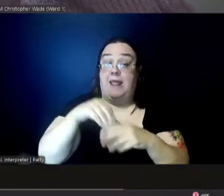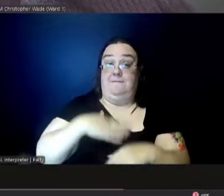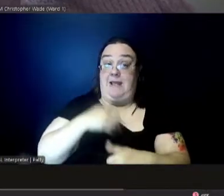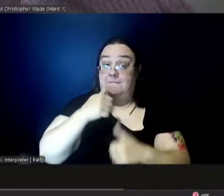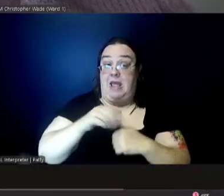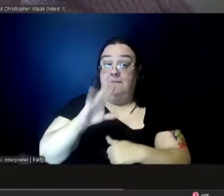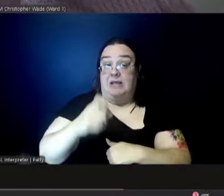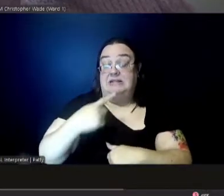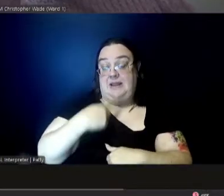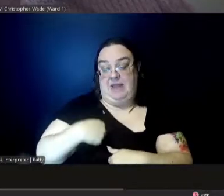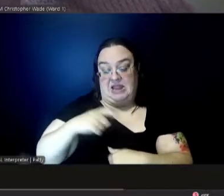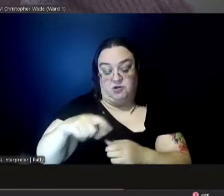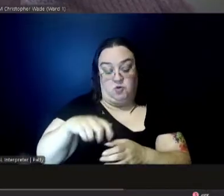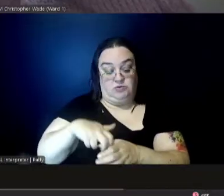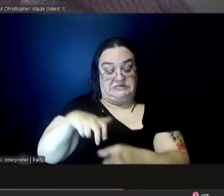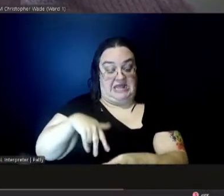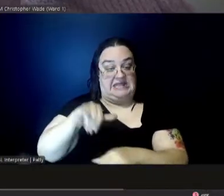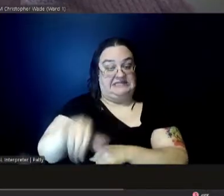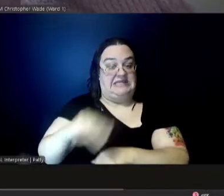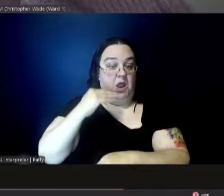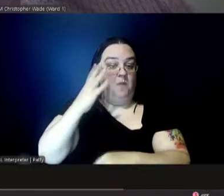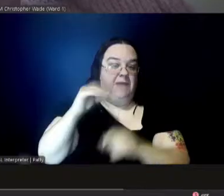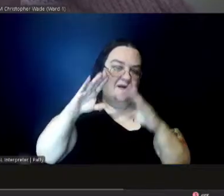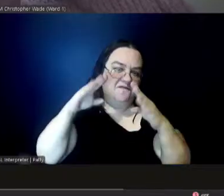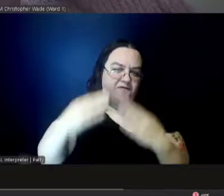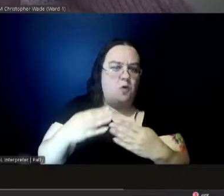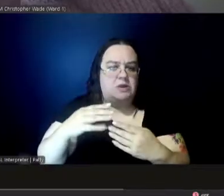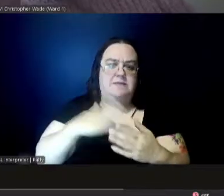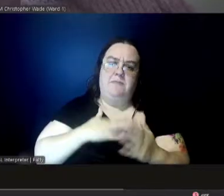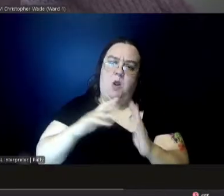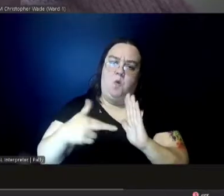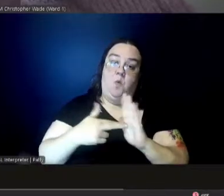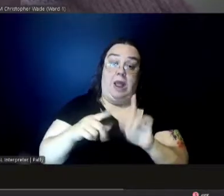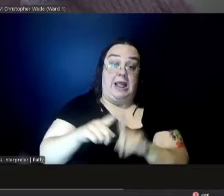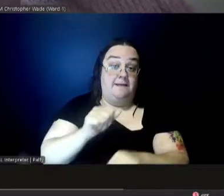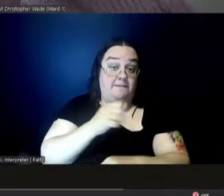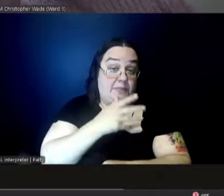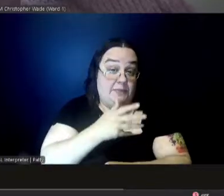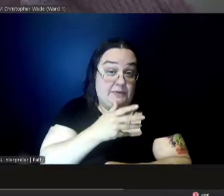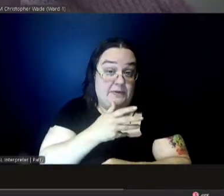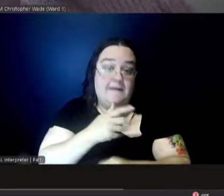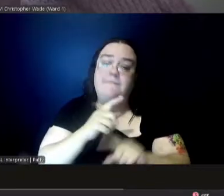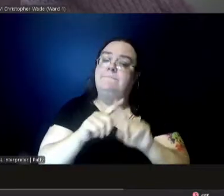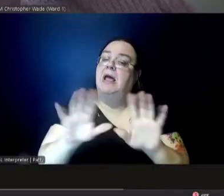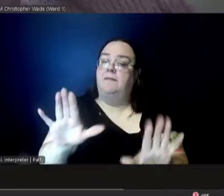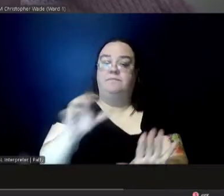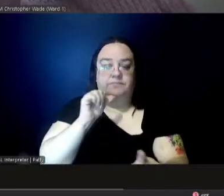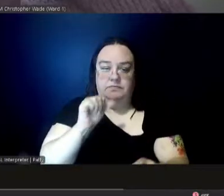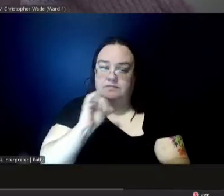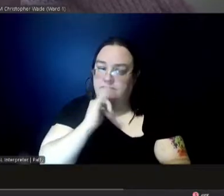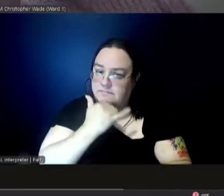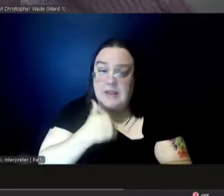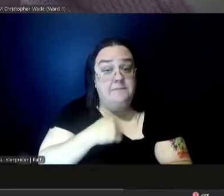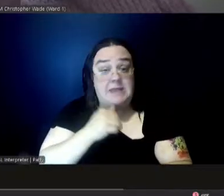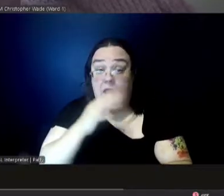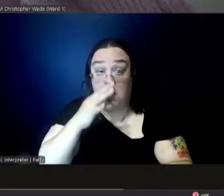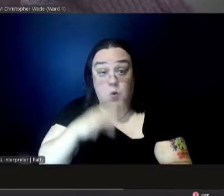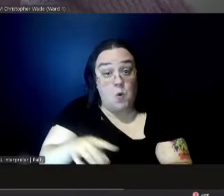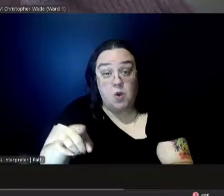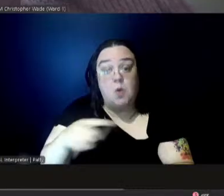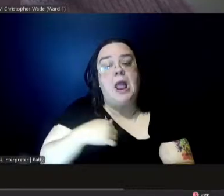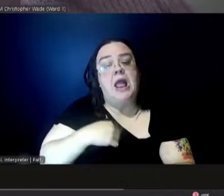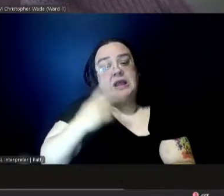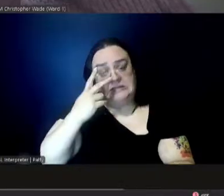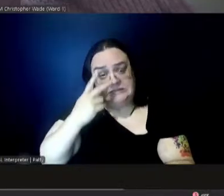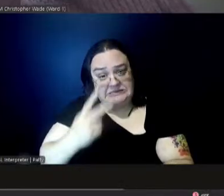resign, stay home, and focus on being a mother. But don't be mistaken, I'm not ignoring you. I see and